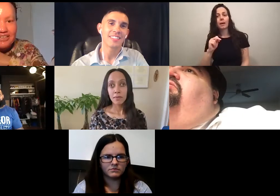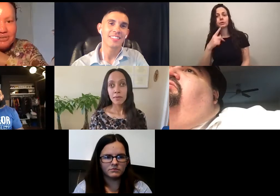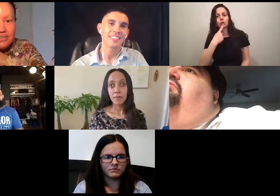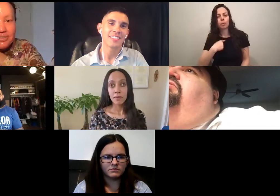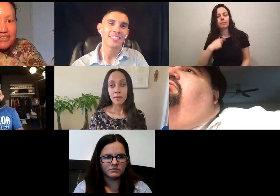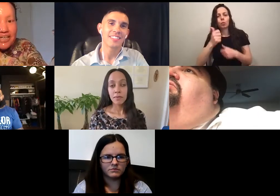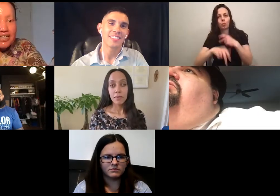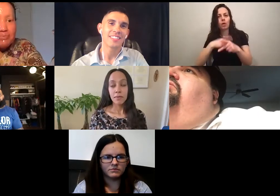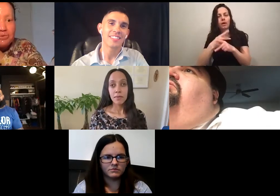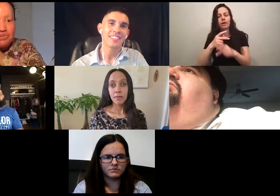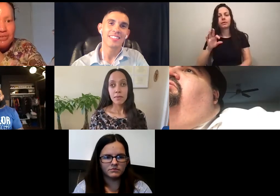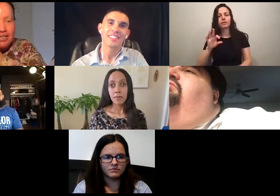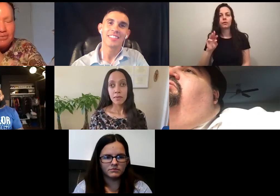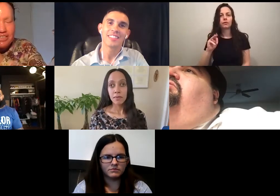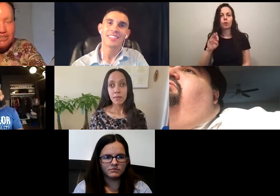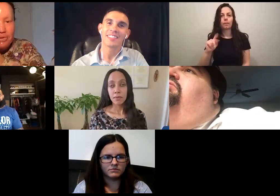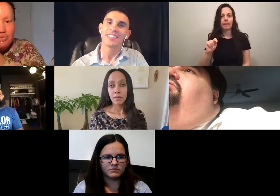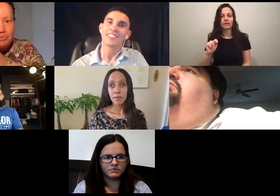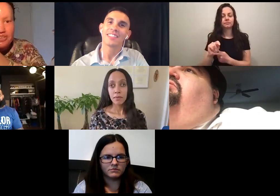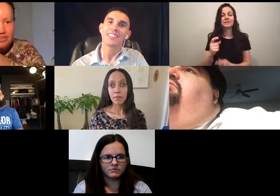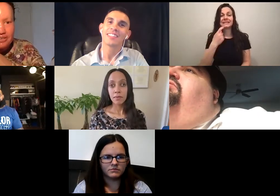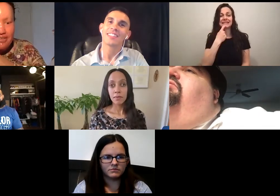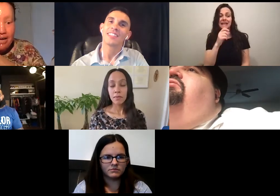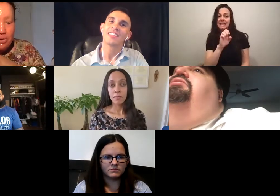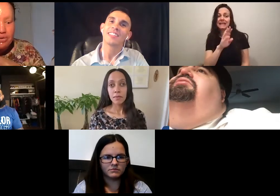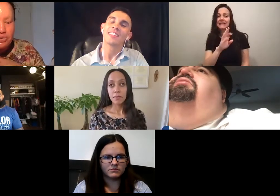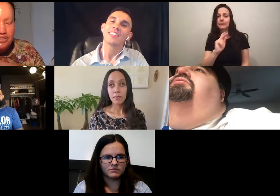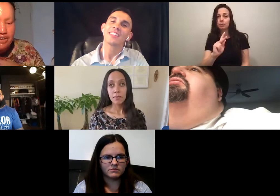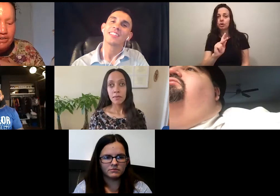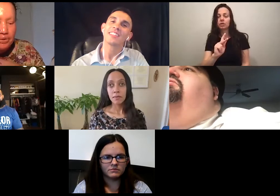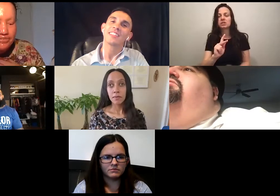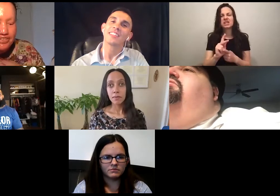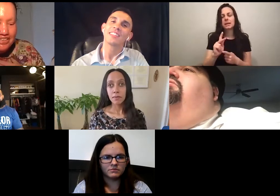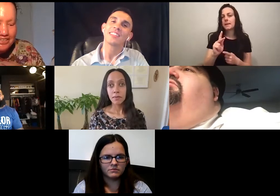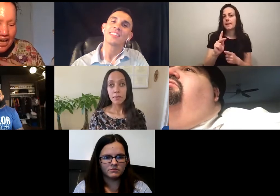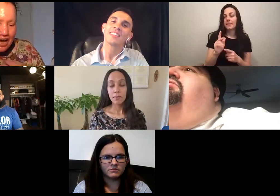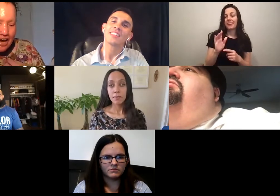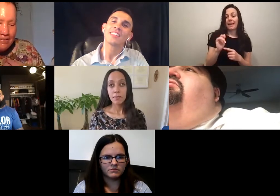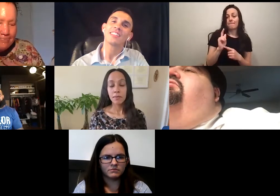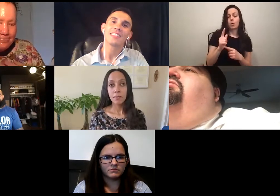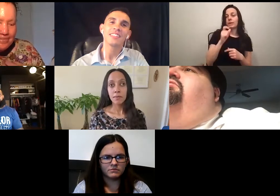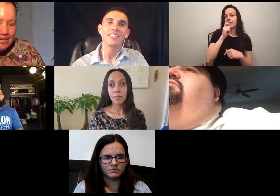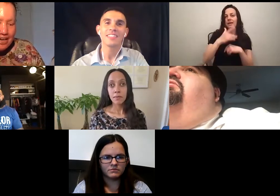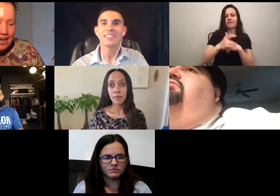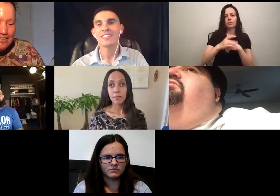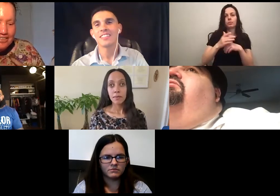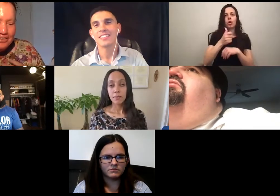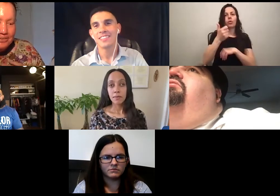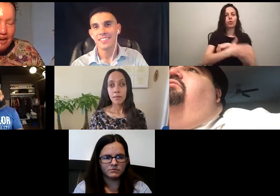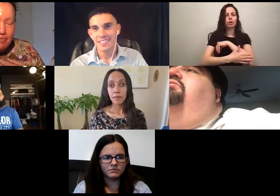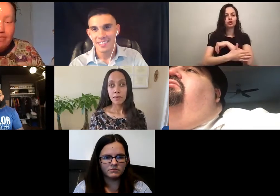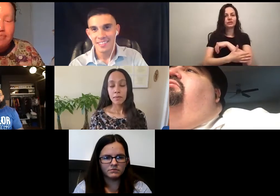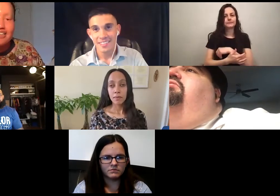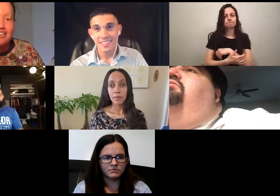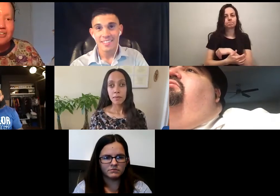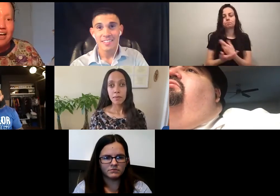she needed, which is an ebook format, which at that moment wasn't available overseas. And she couldn't